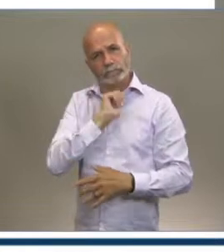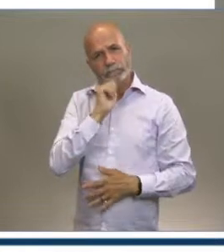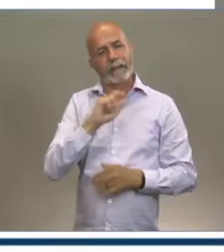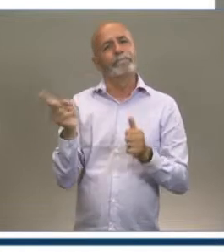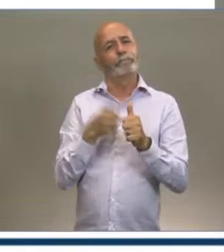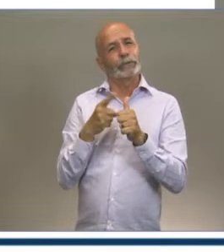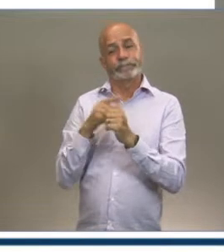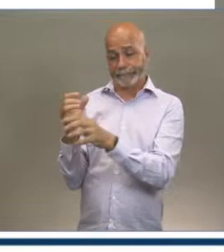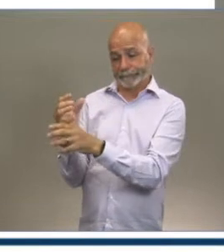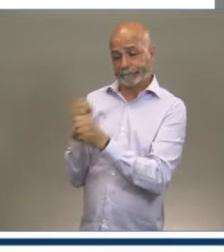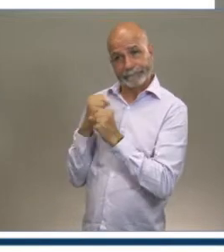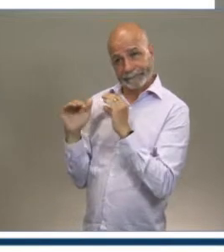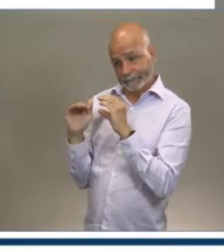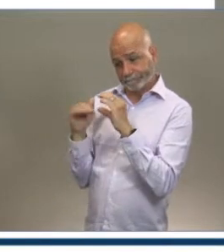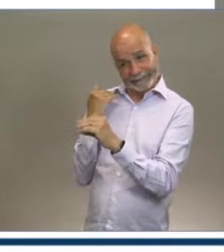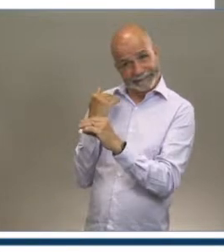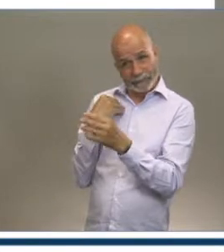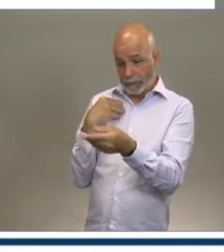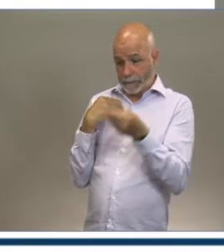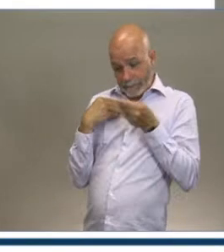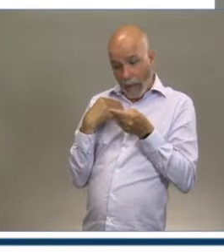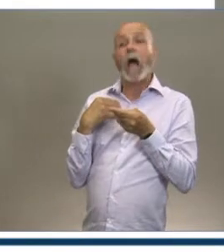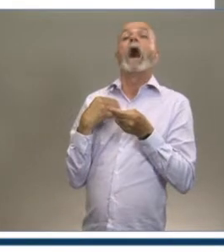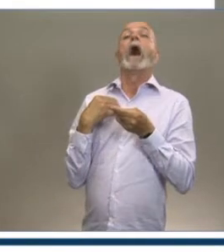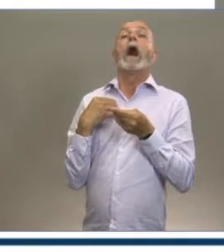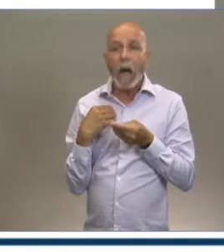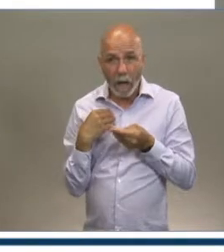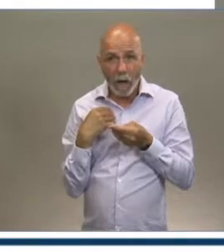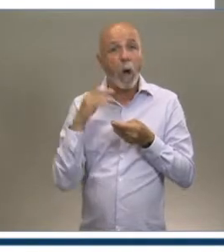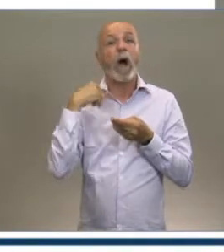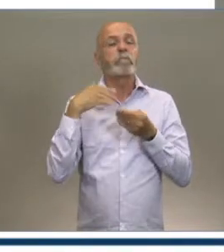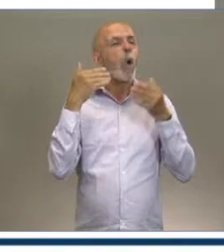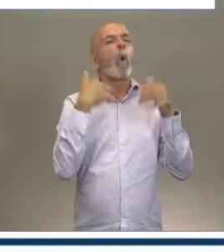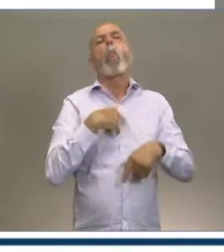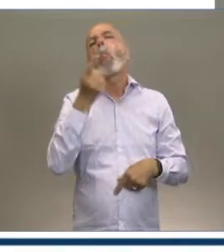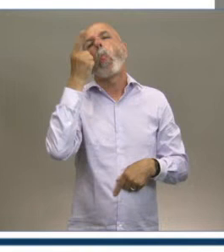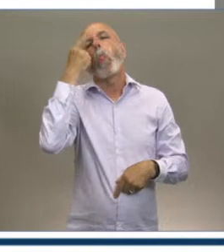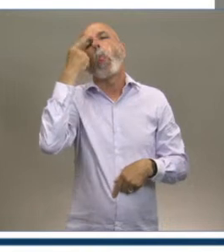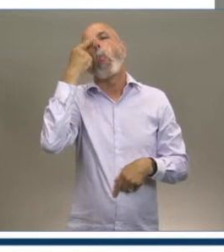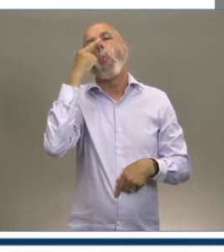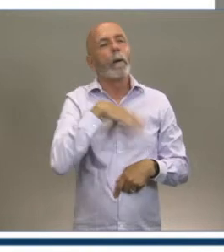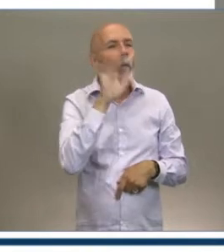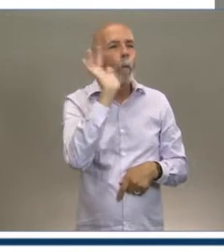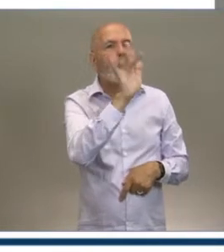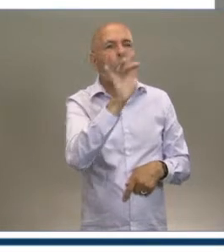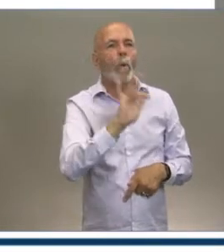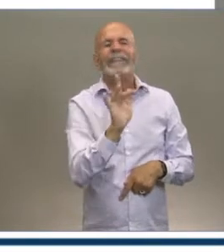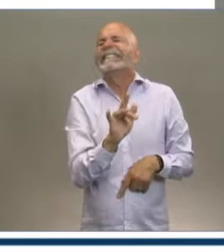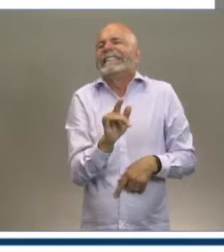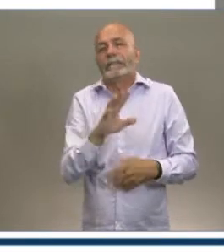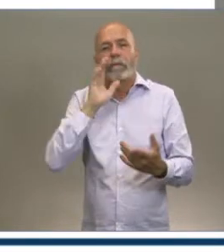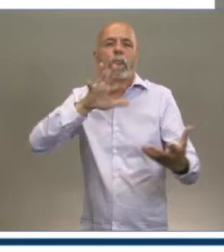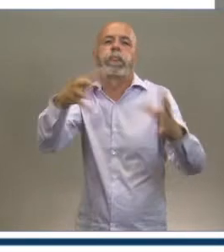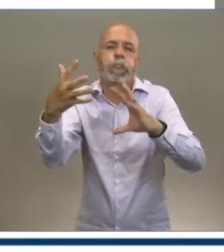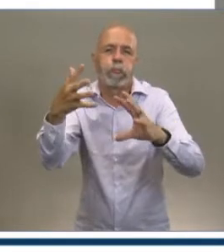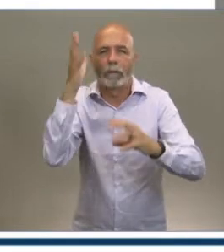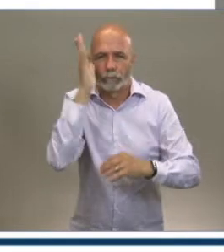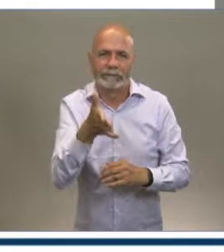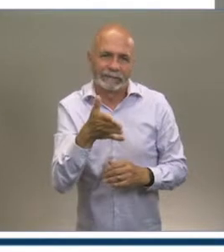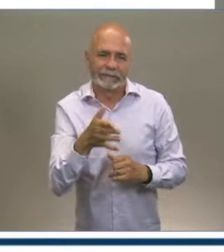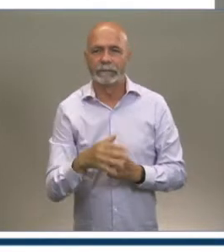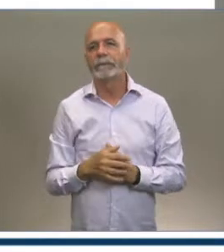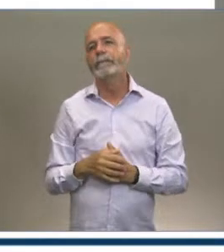to move their appointments up. You will get your turn soon. And I also want to reiterate